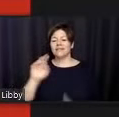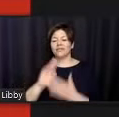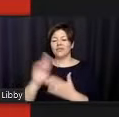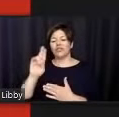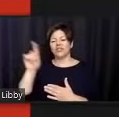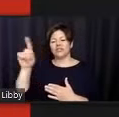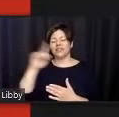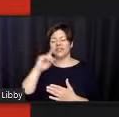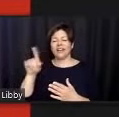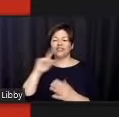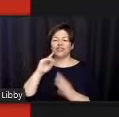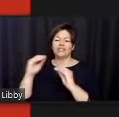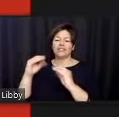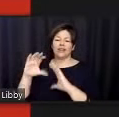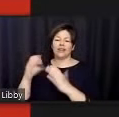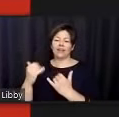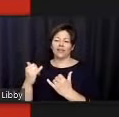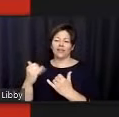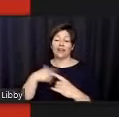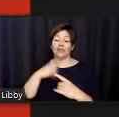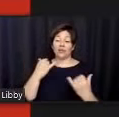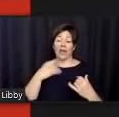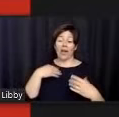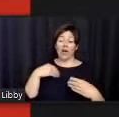son's bedroom. So